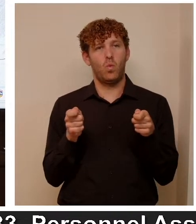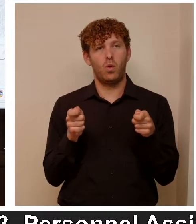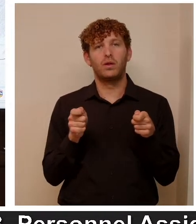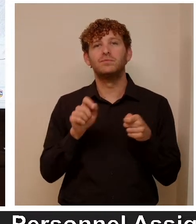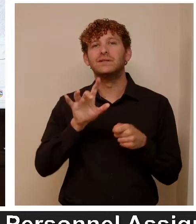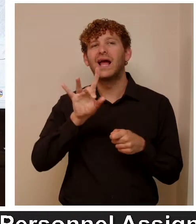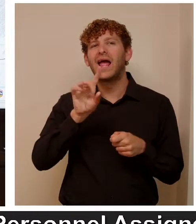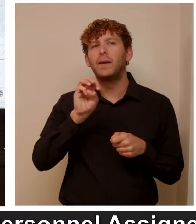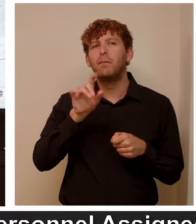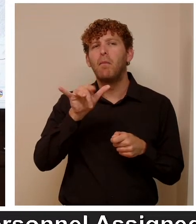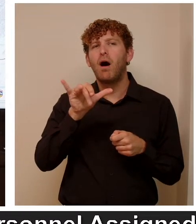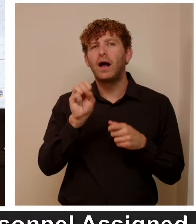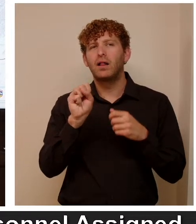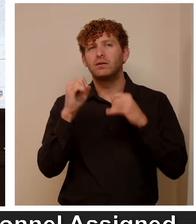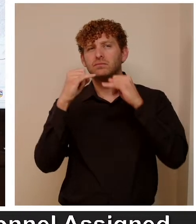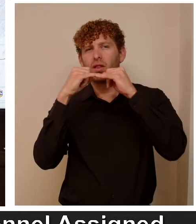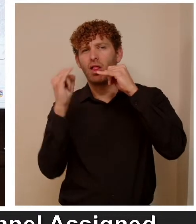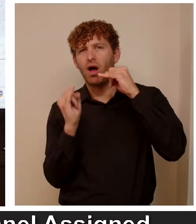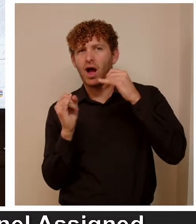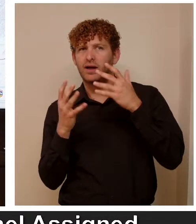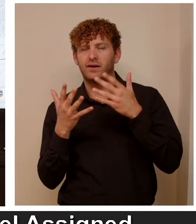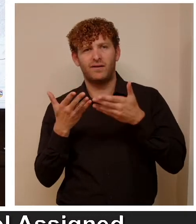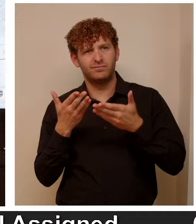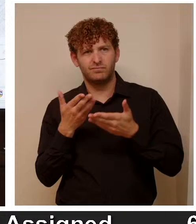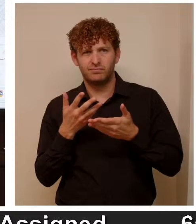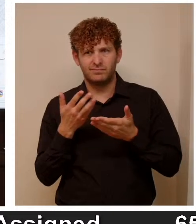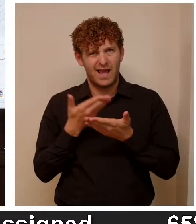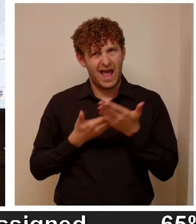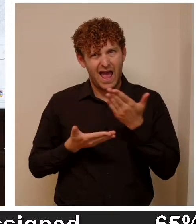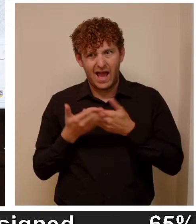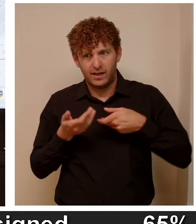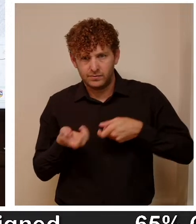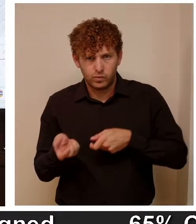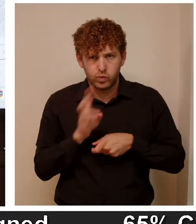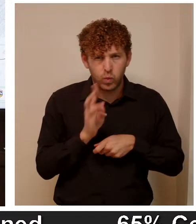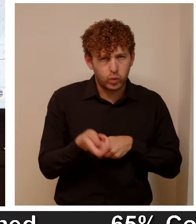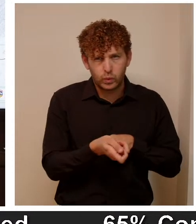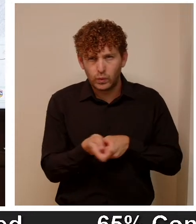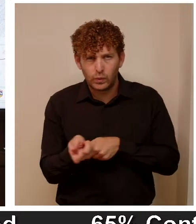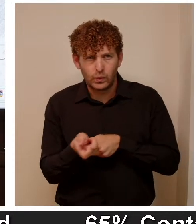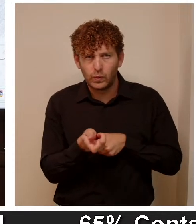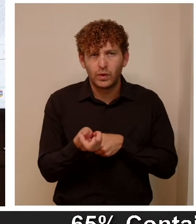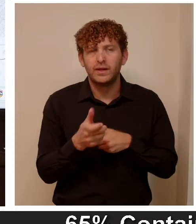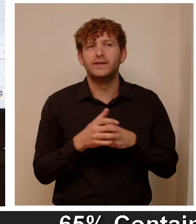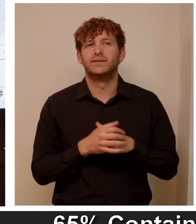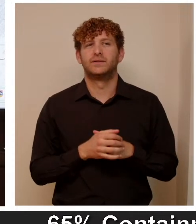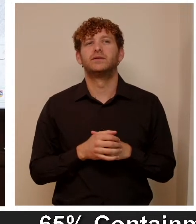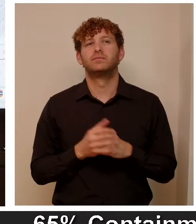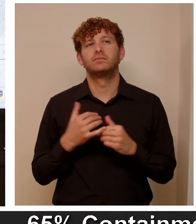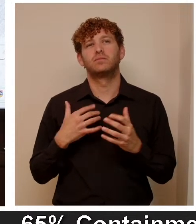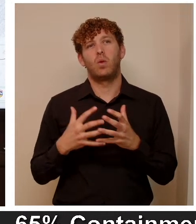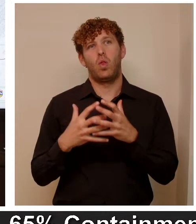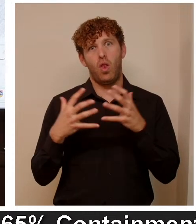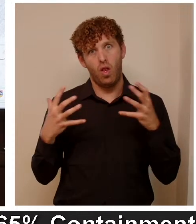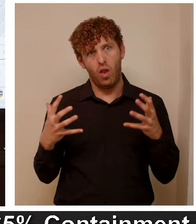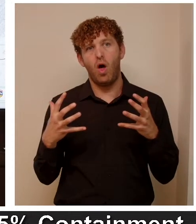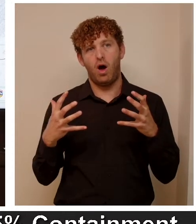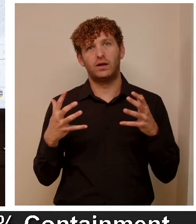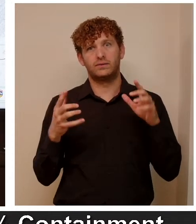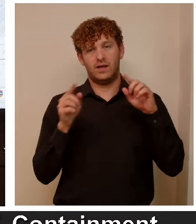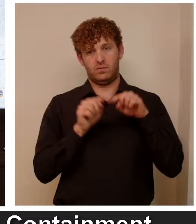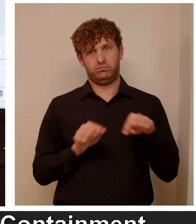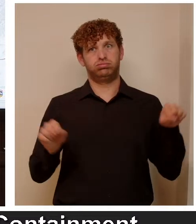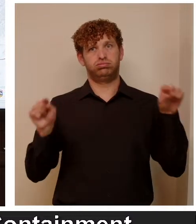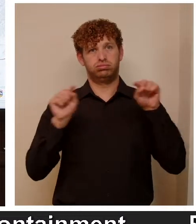hand line. So there's a lot of ground to cover, but we have a lot of firefighters and air resources doing that currently. I'll give you another